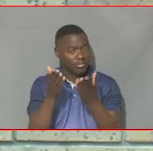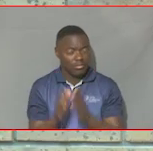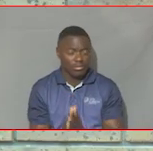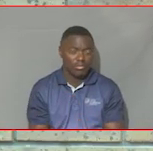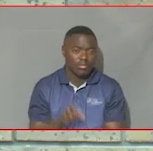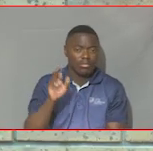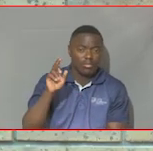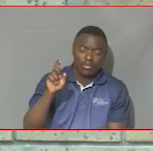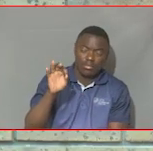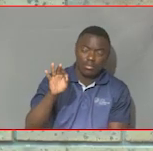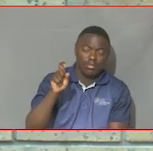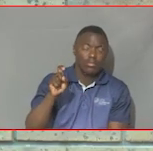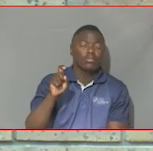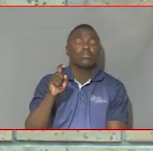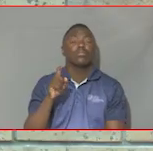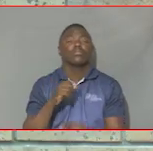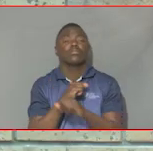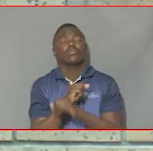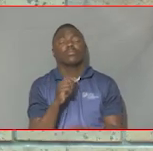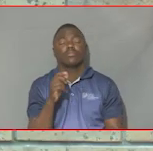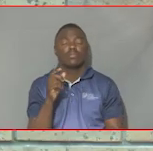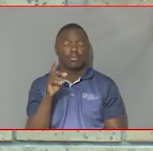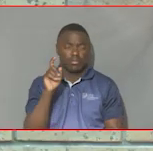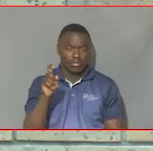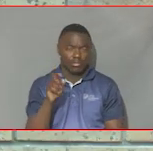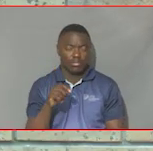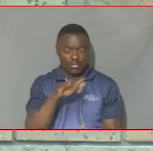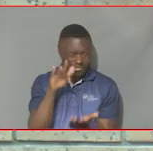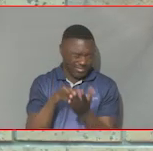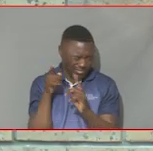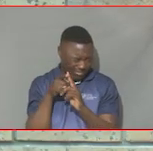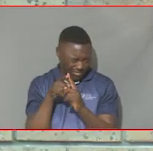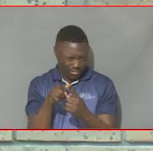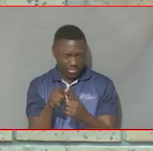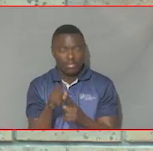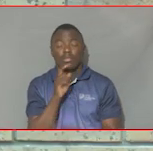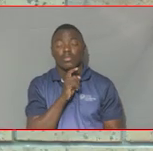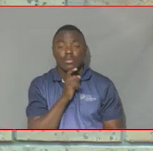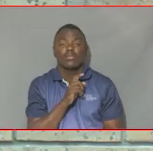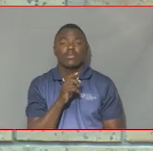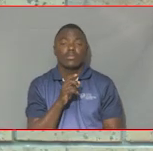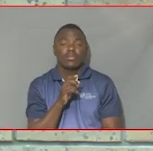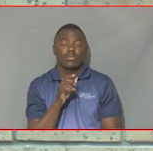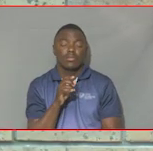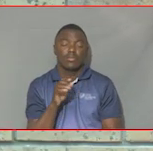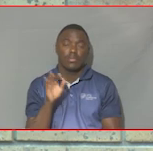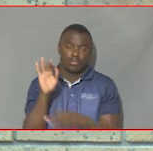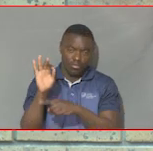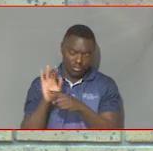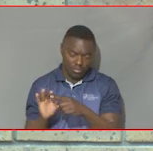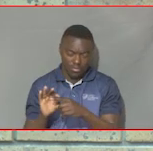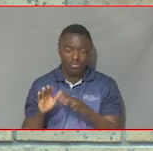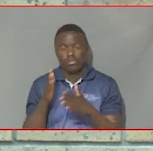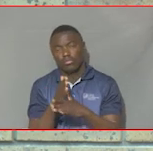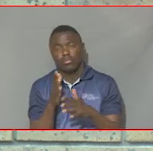fx. F times x, the frequency times the midpoint. And then you can use the formula to work